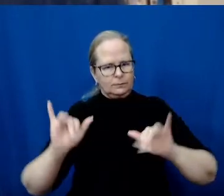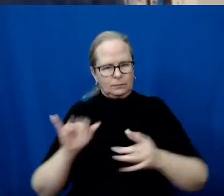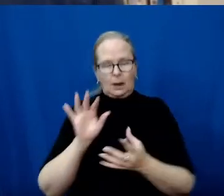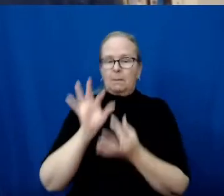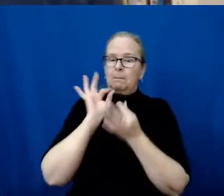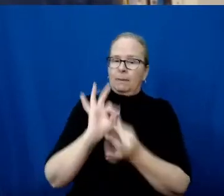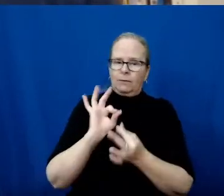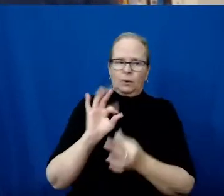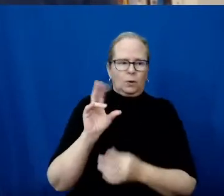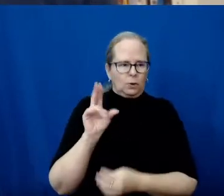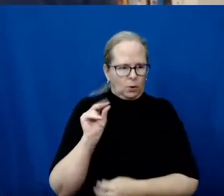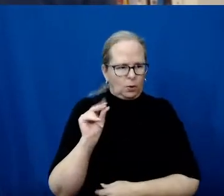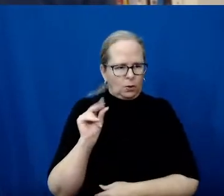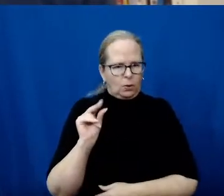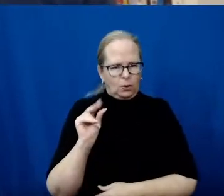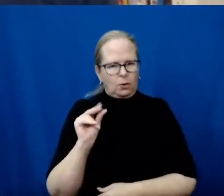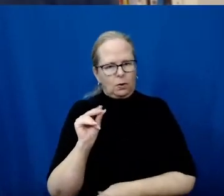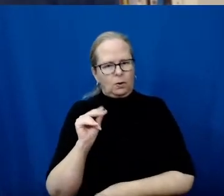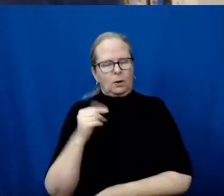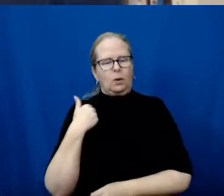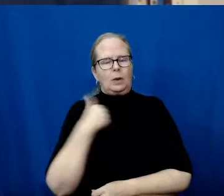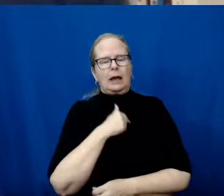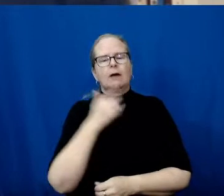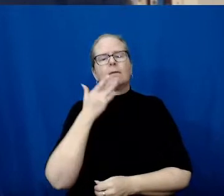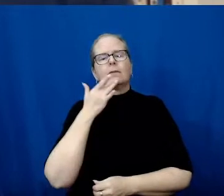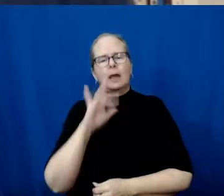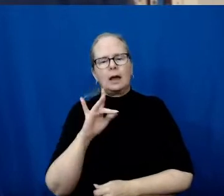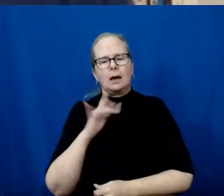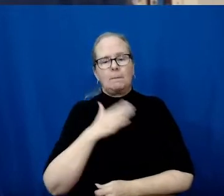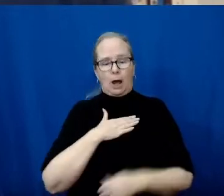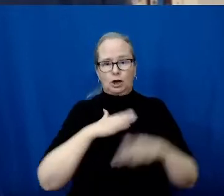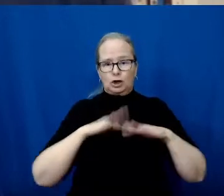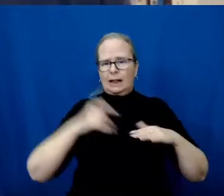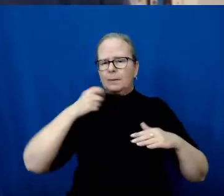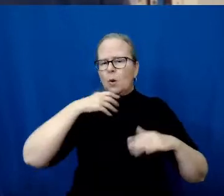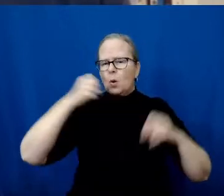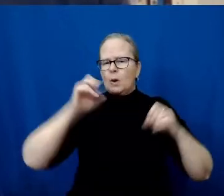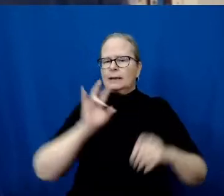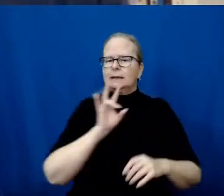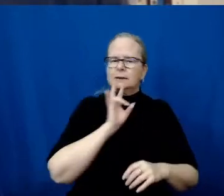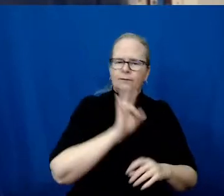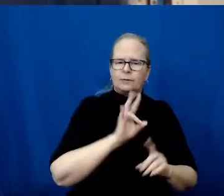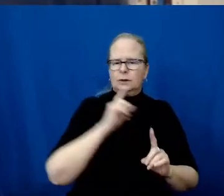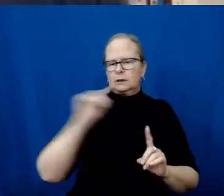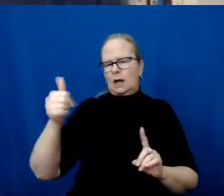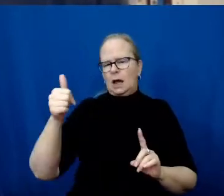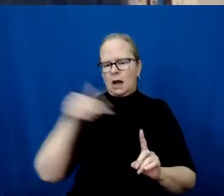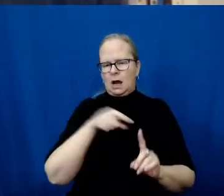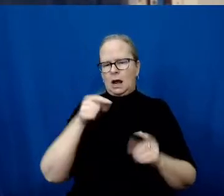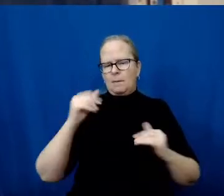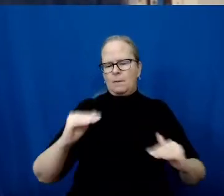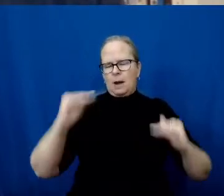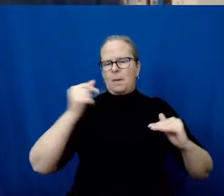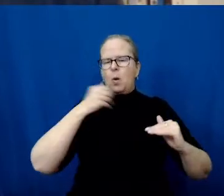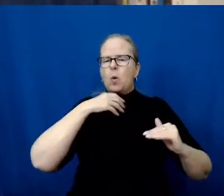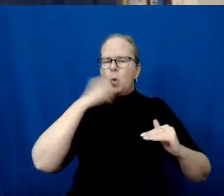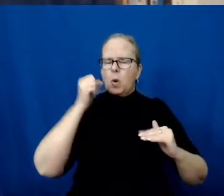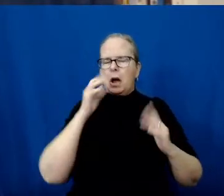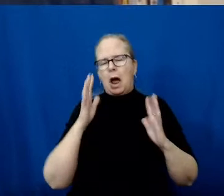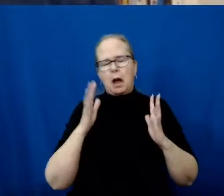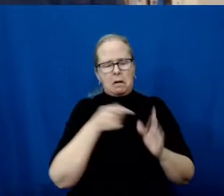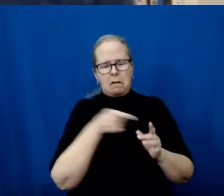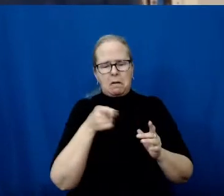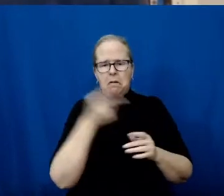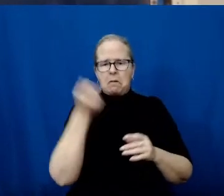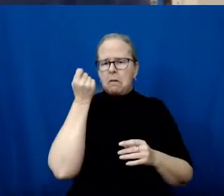are slightly older now, so 7 and 10, and fairly independent. They're both reading and listening to podcasts and